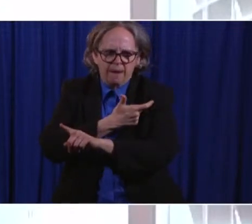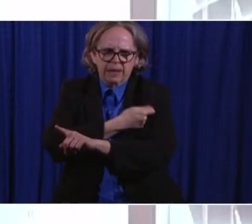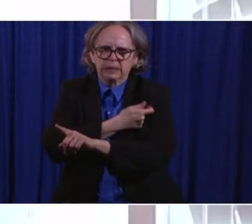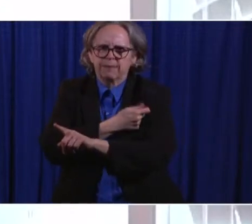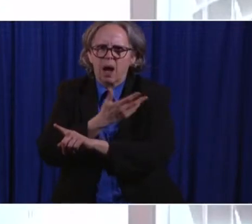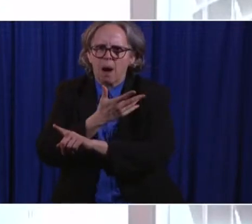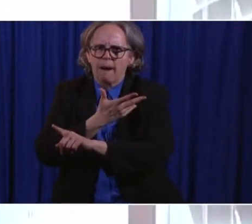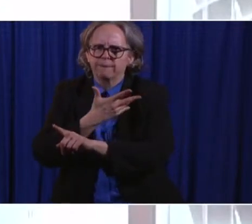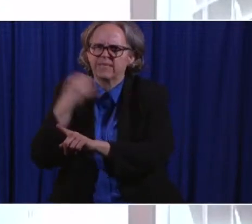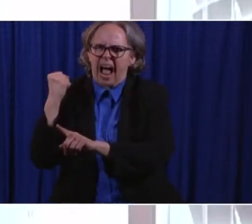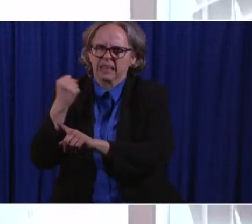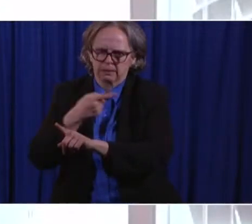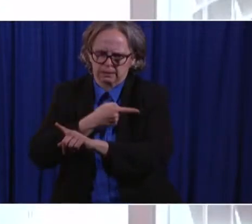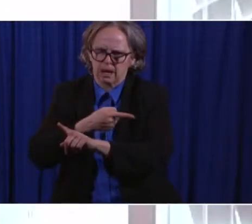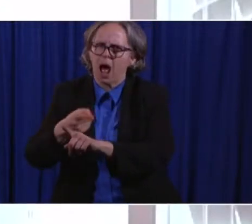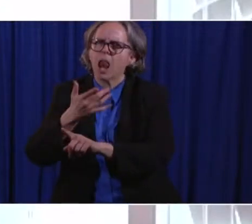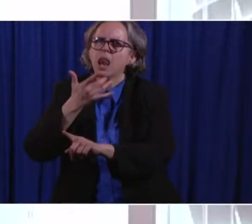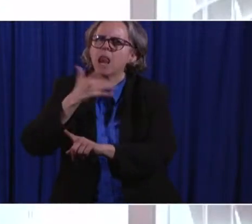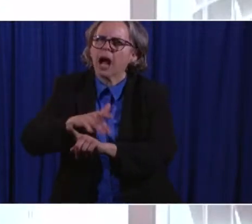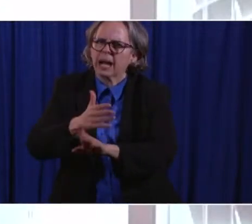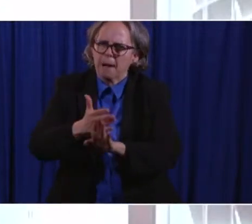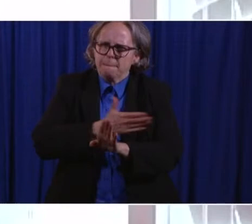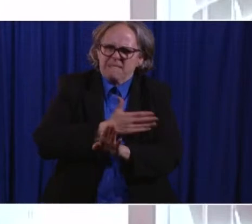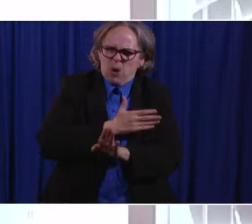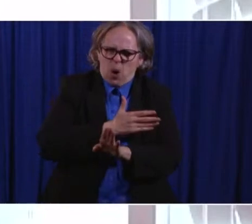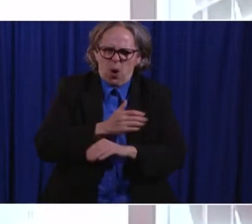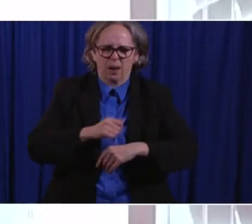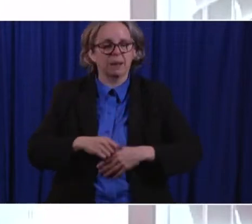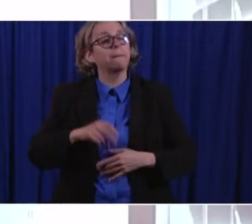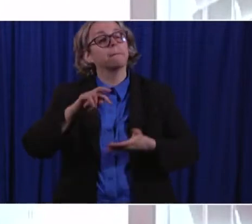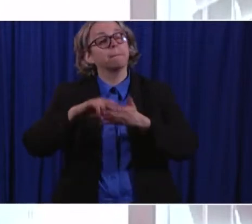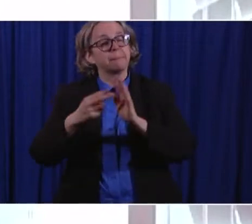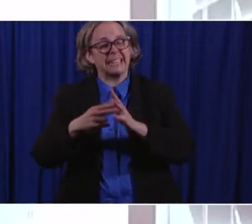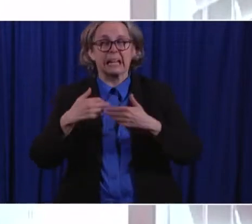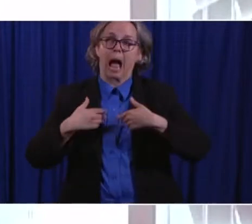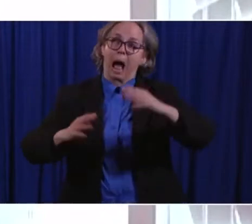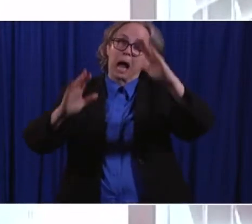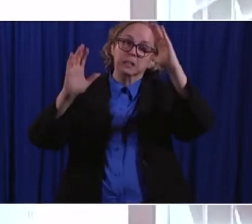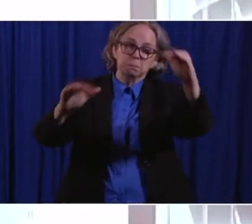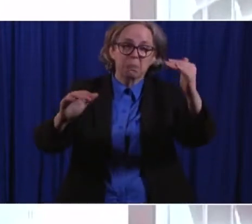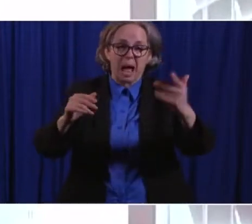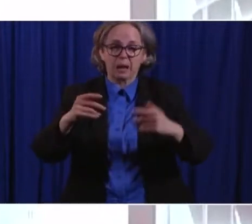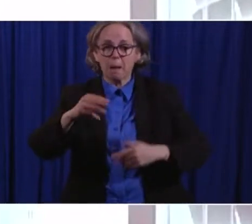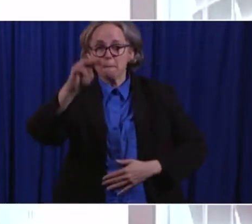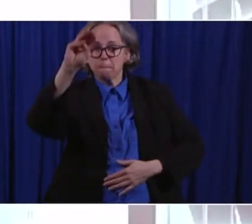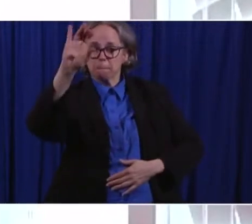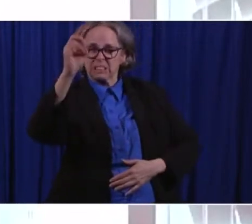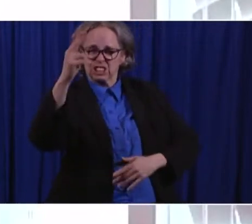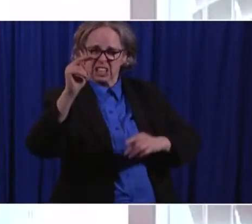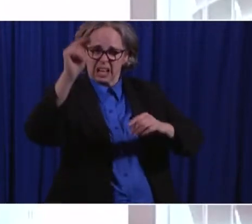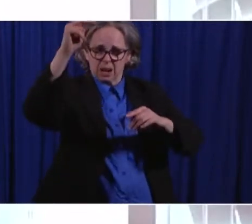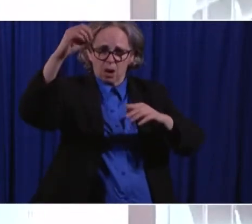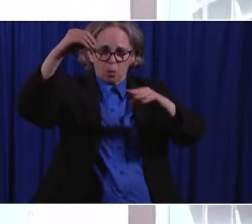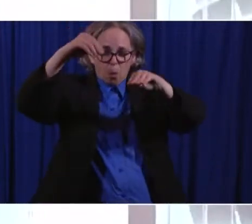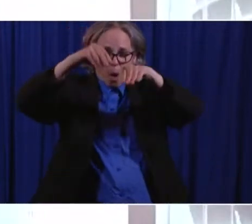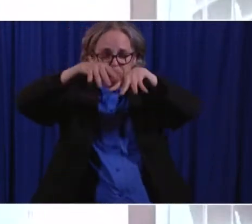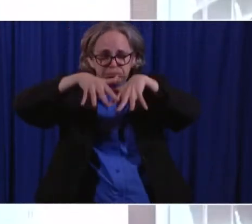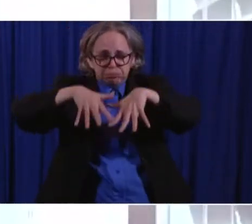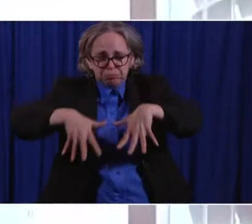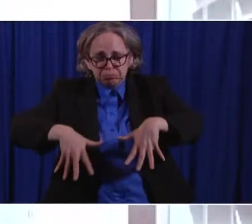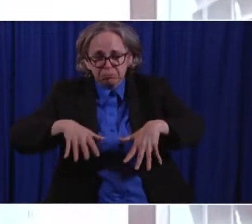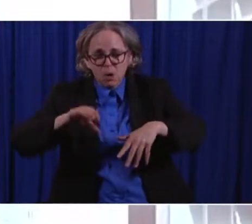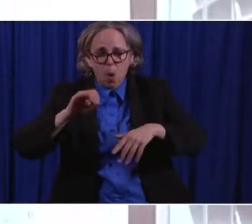am not anticipating that the experience in Ohio is going to mimic what we've seen in